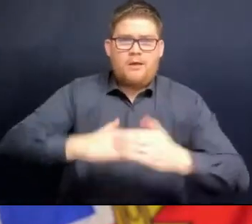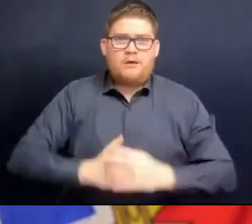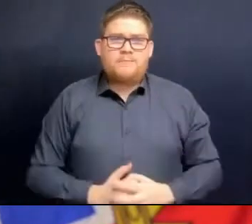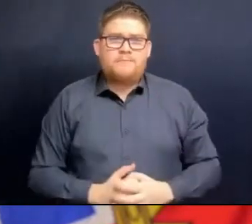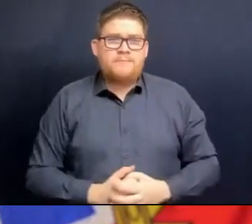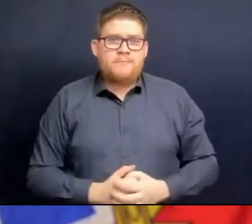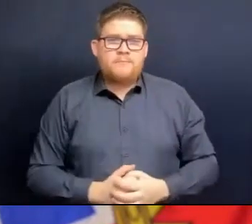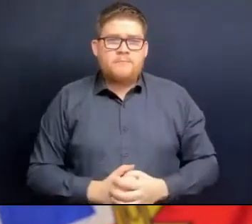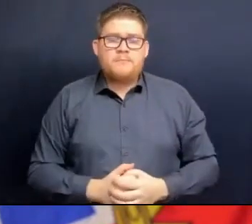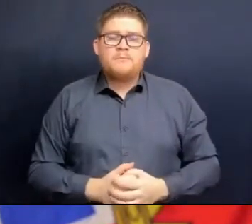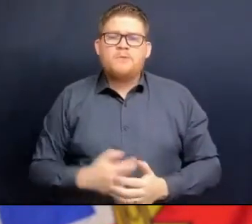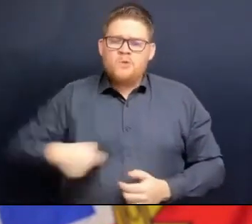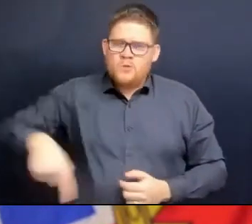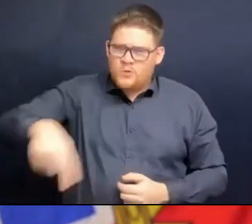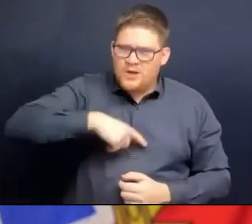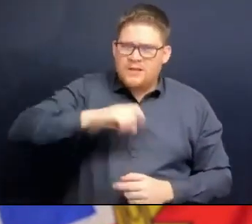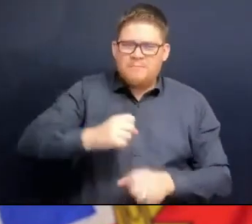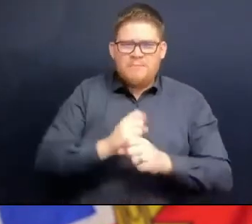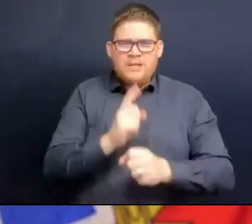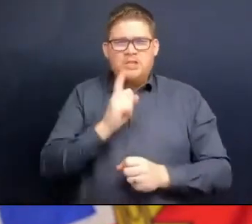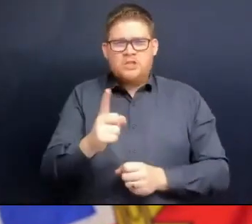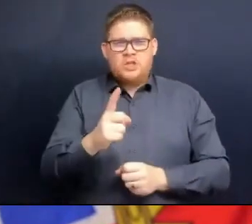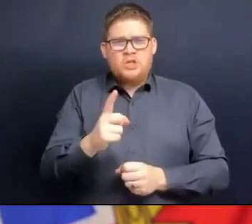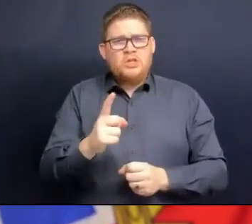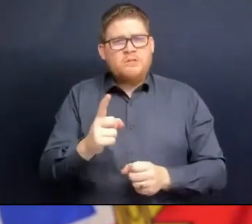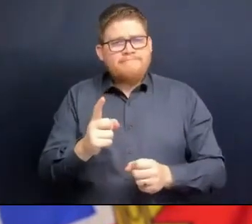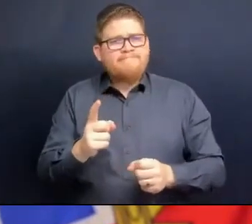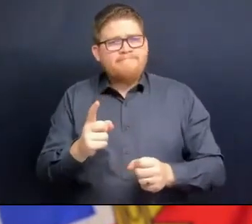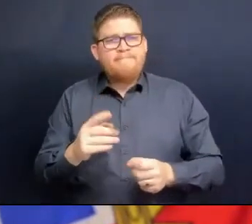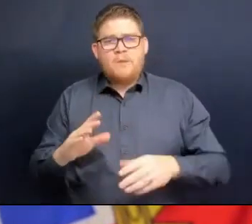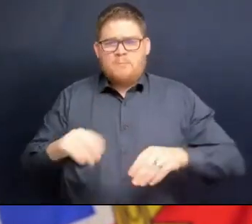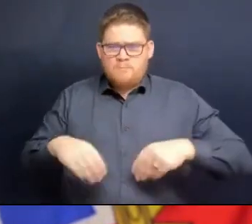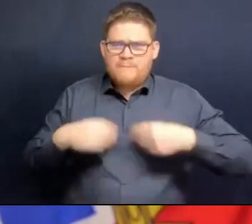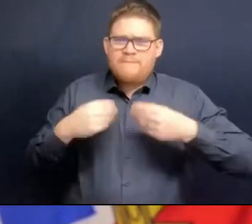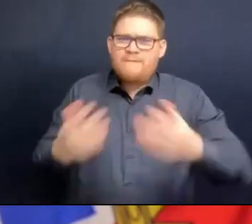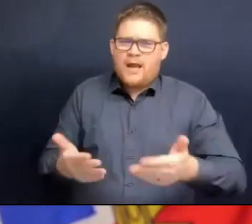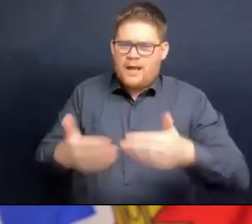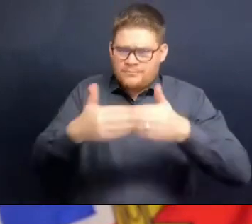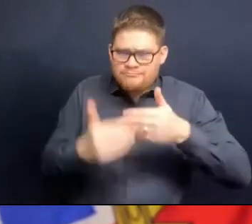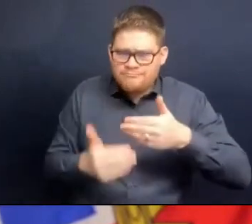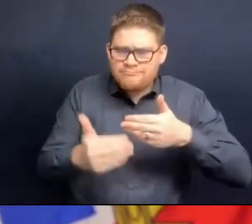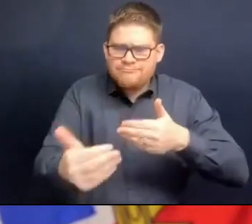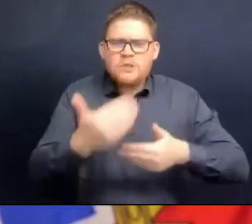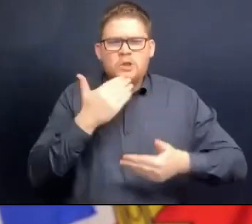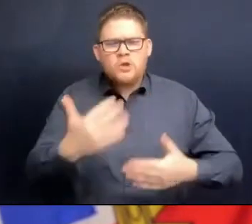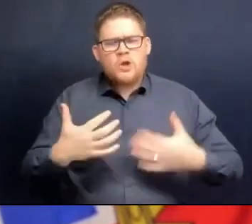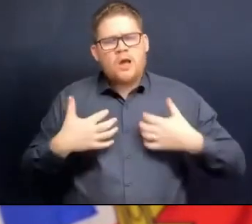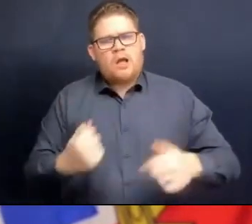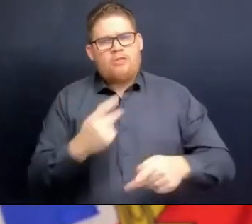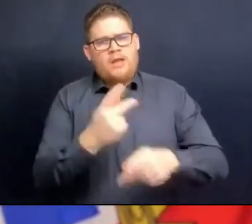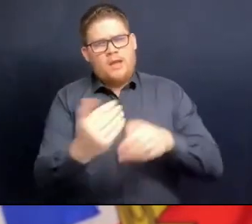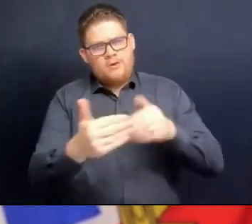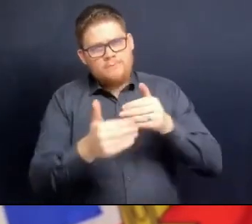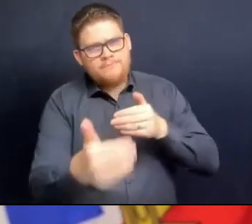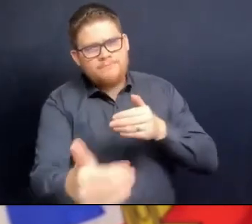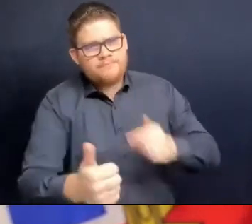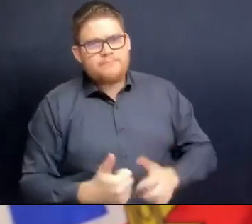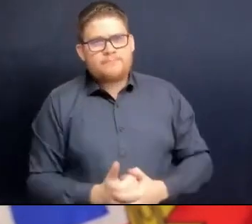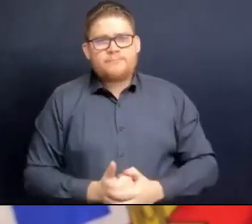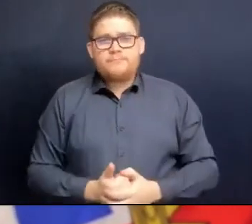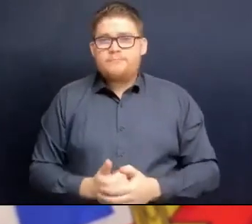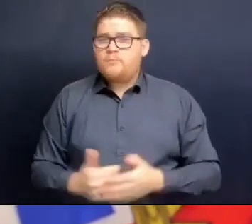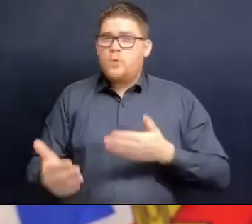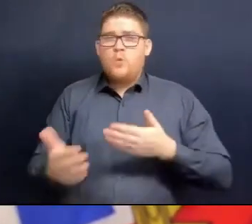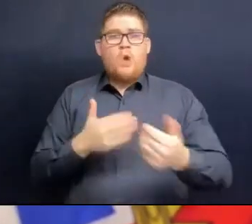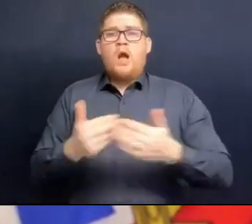they need in our healthcare system, whether it's from whatever's causing the latest infection or whether it's care for